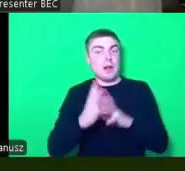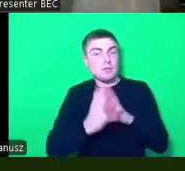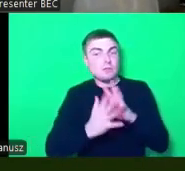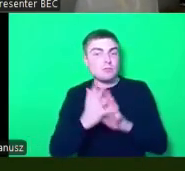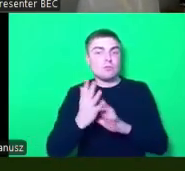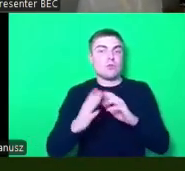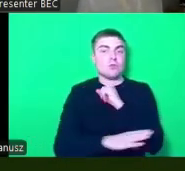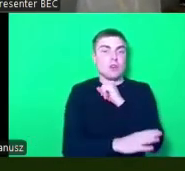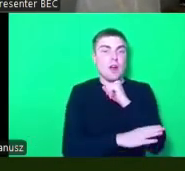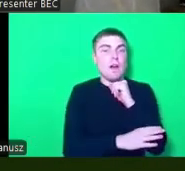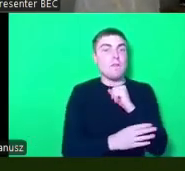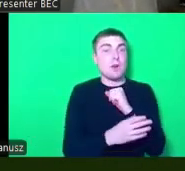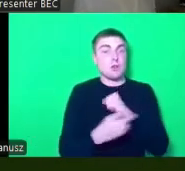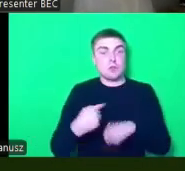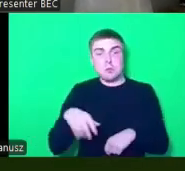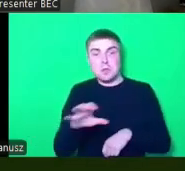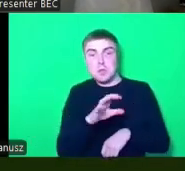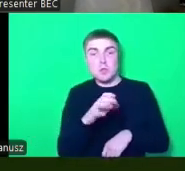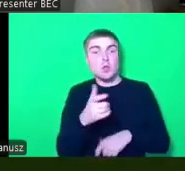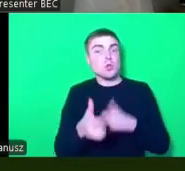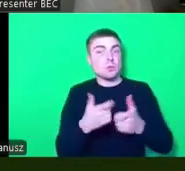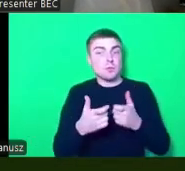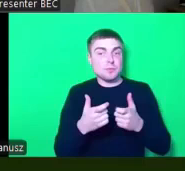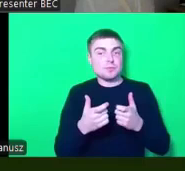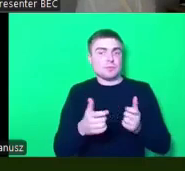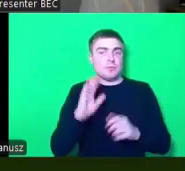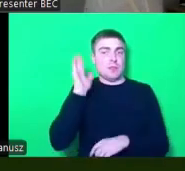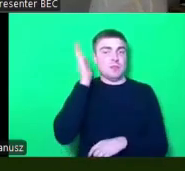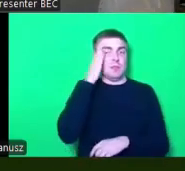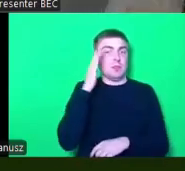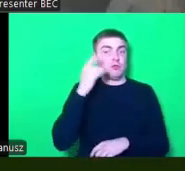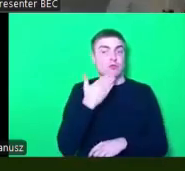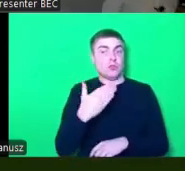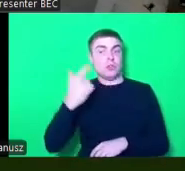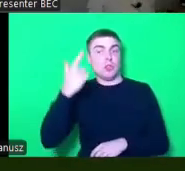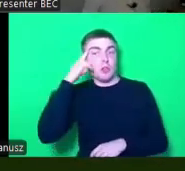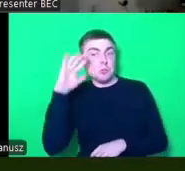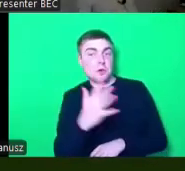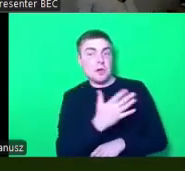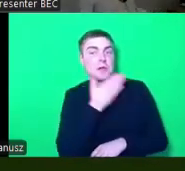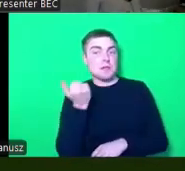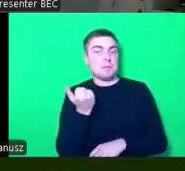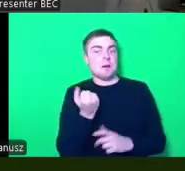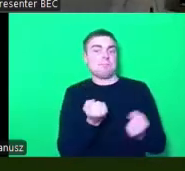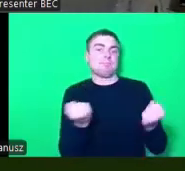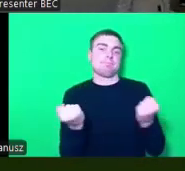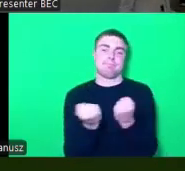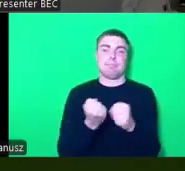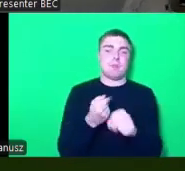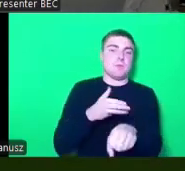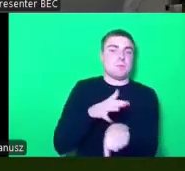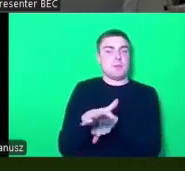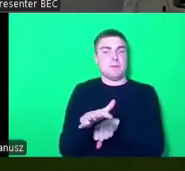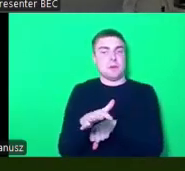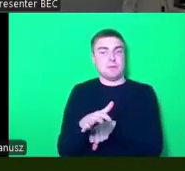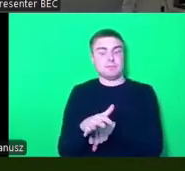that diversity is not having any significant effect. Of course, that also means it does not